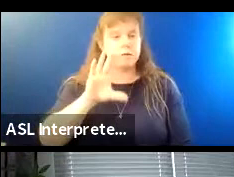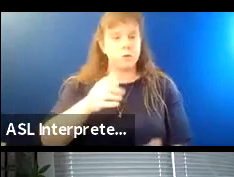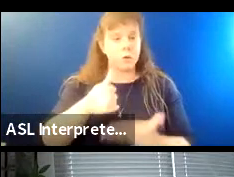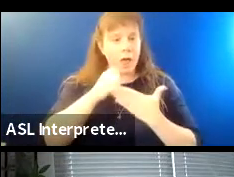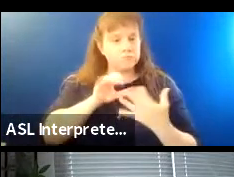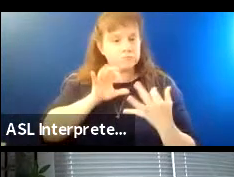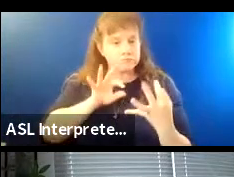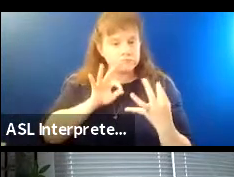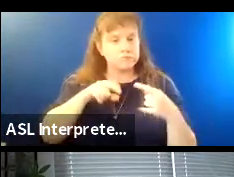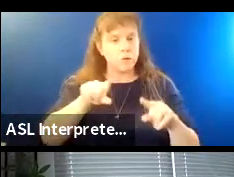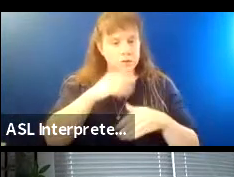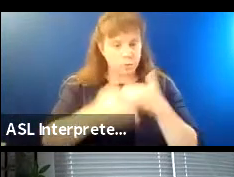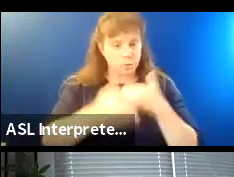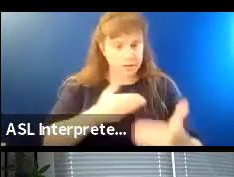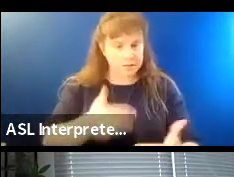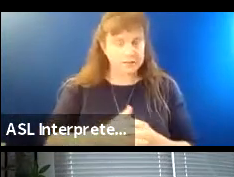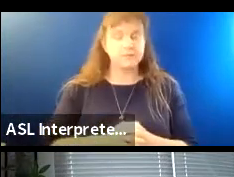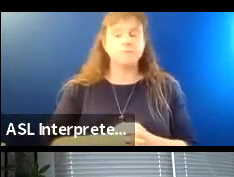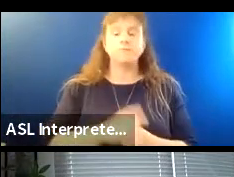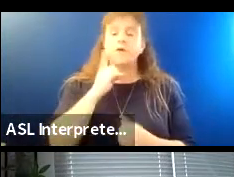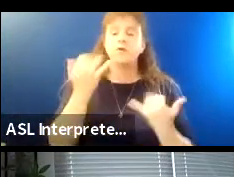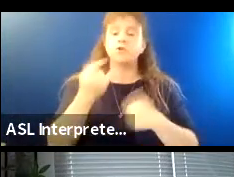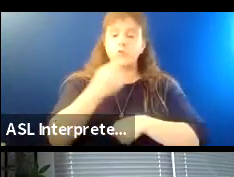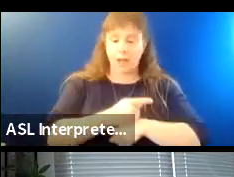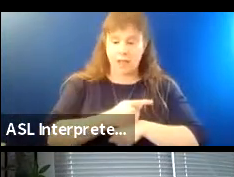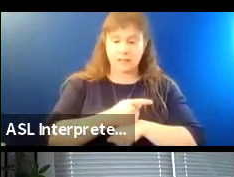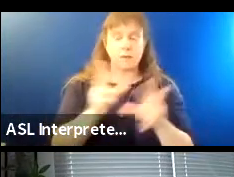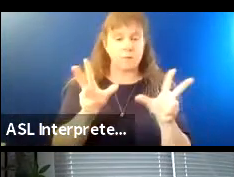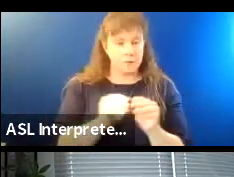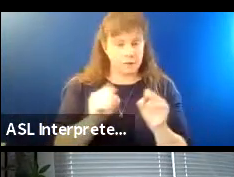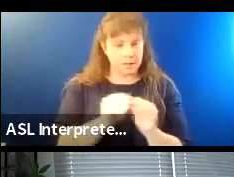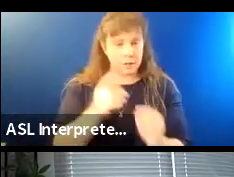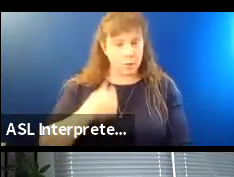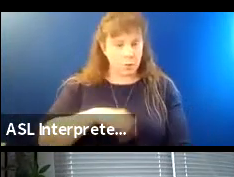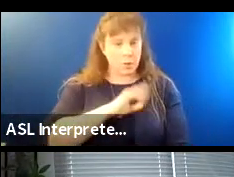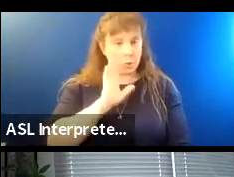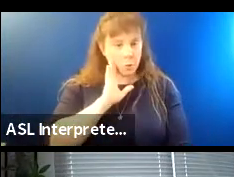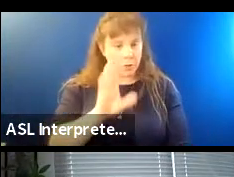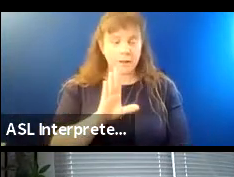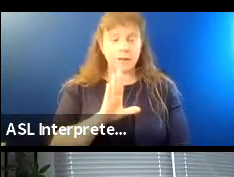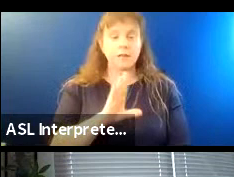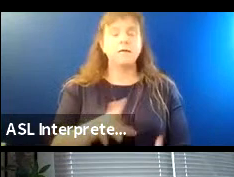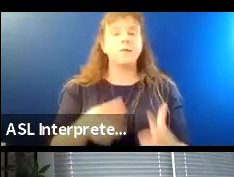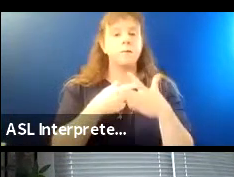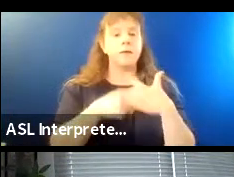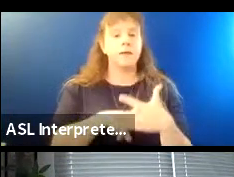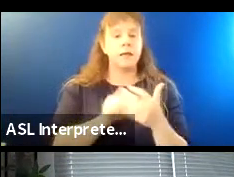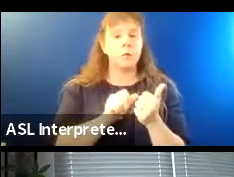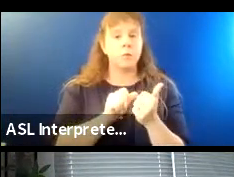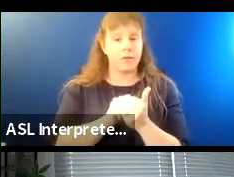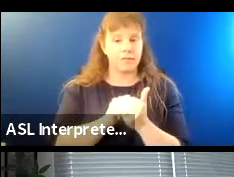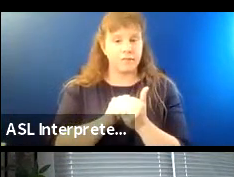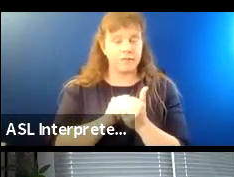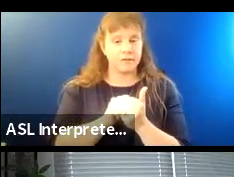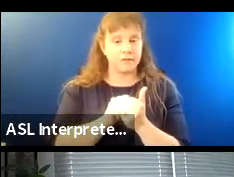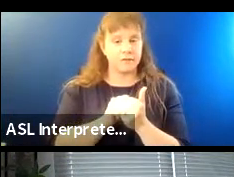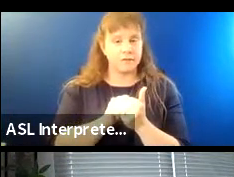For today's meeting, we're going to, as always, begin with the